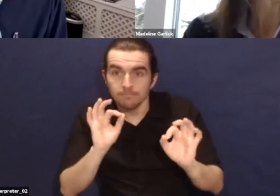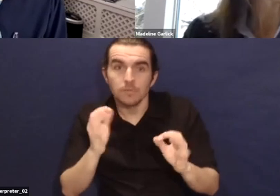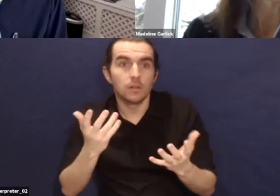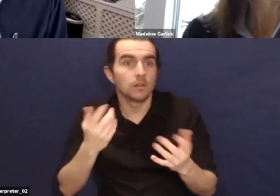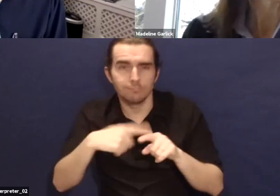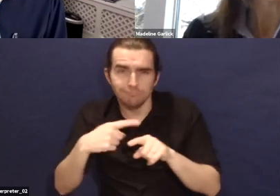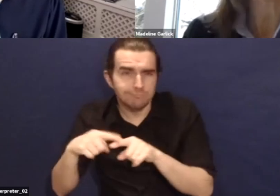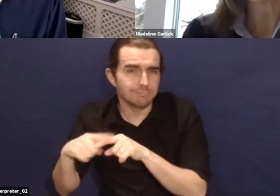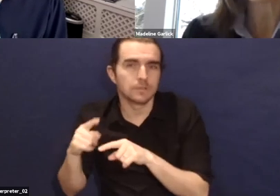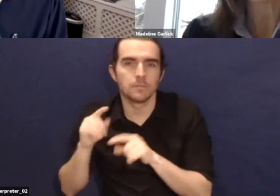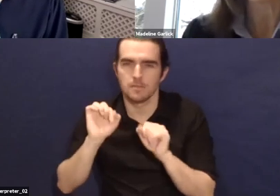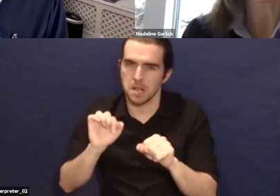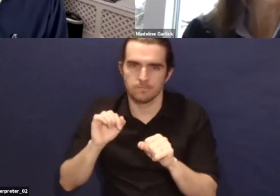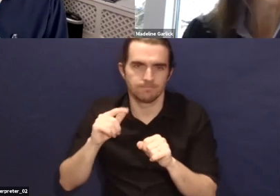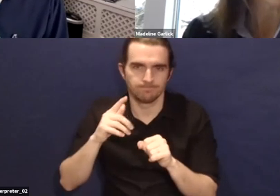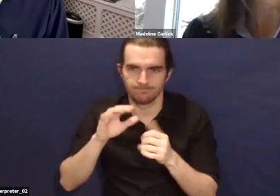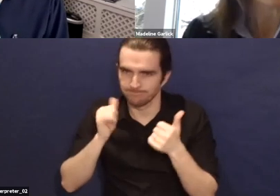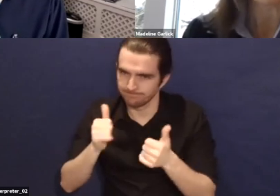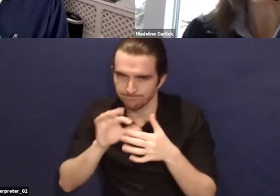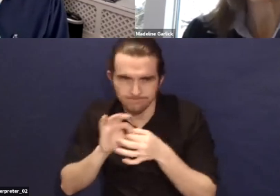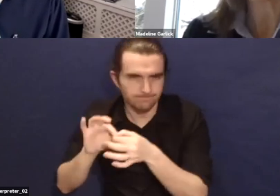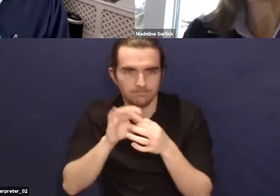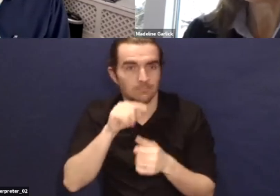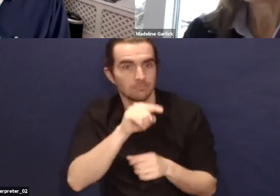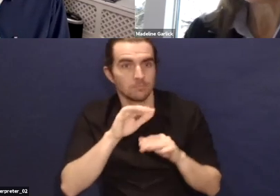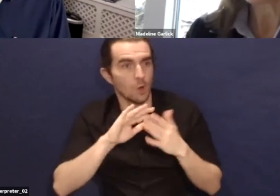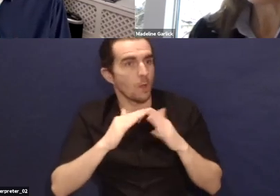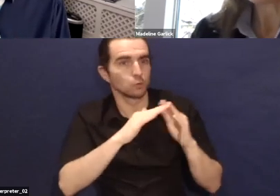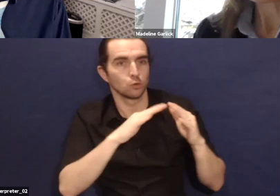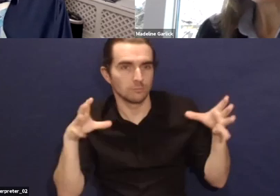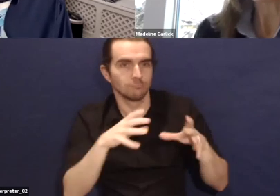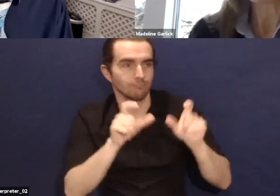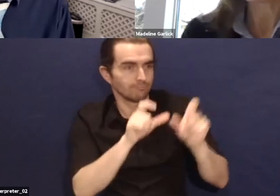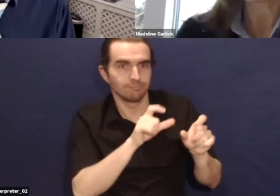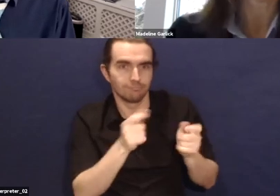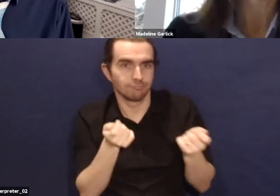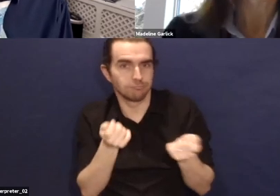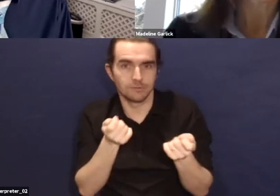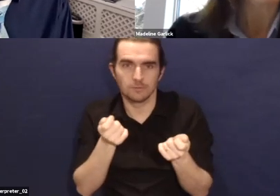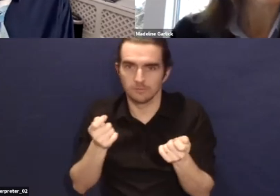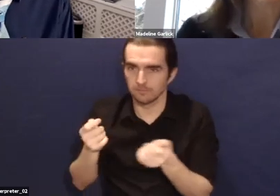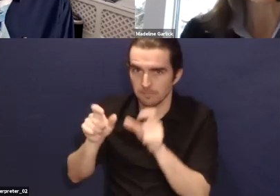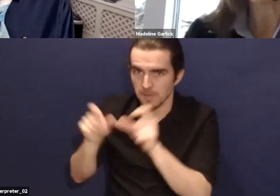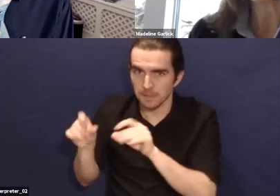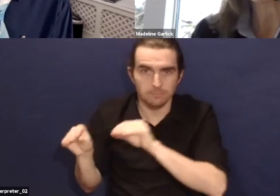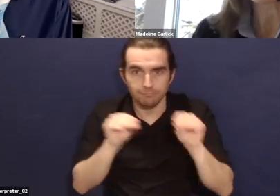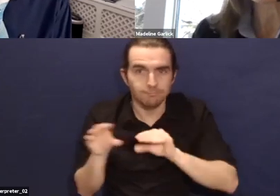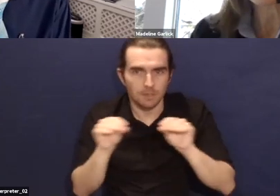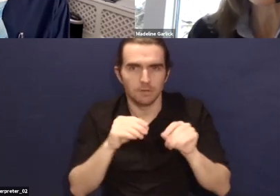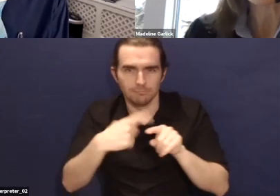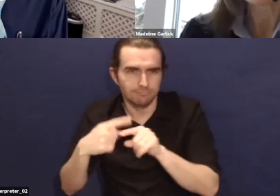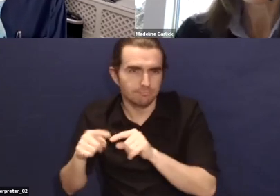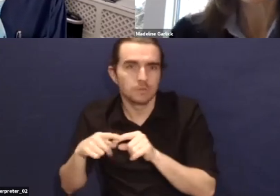the impacts of COVID-19 upon protection on our platform, on temporary measures and impacts